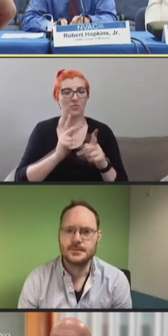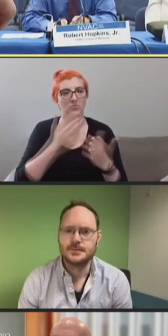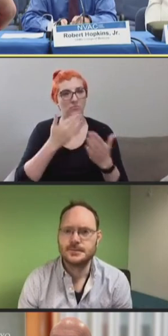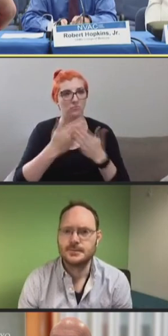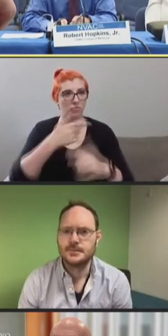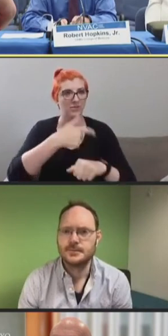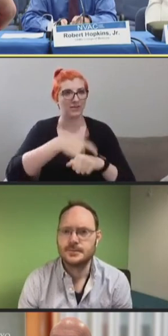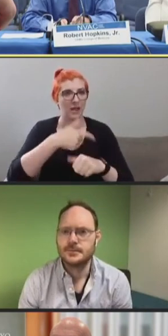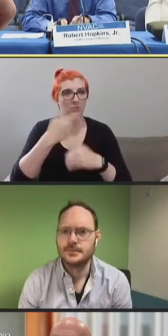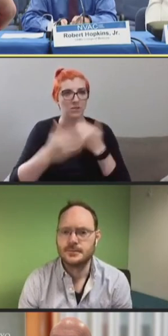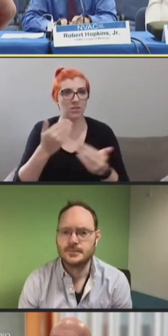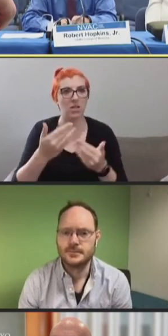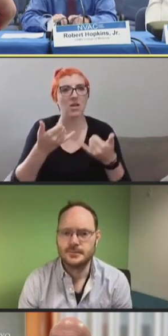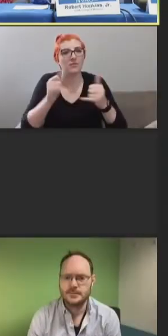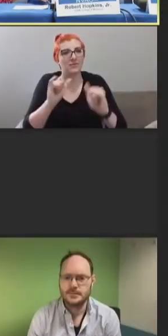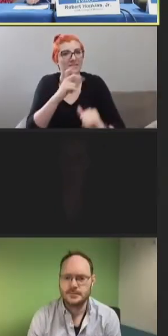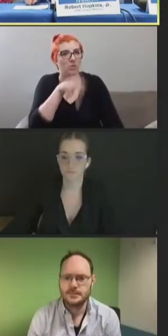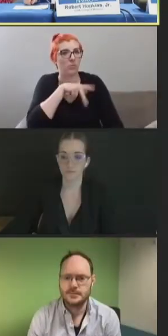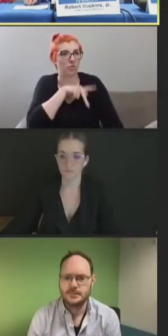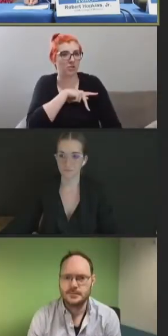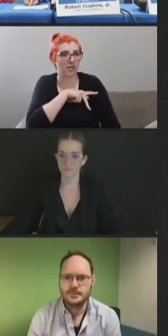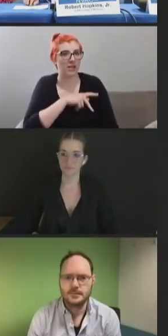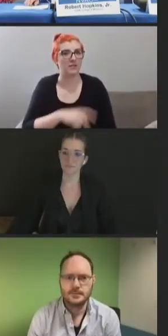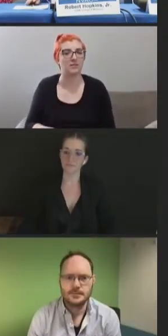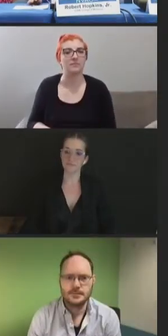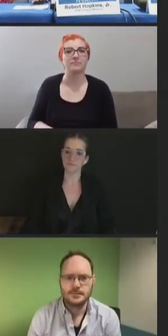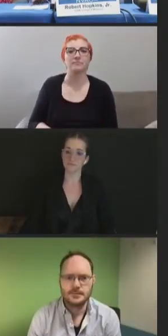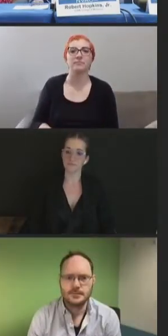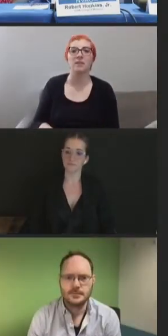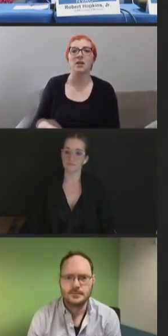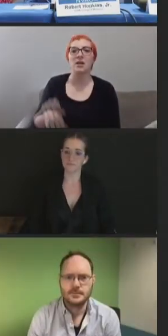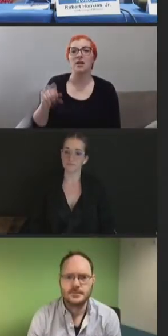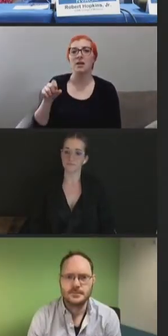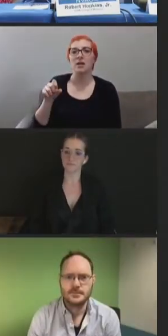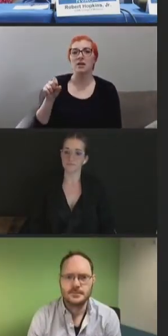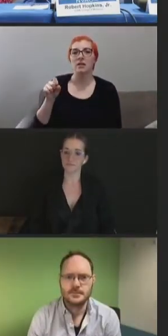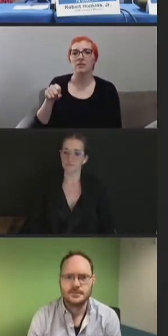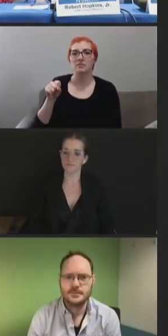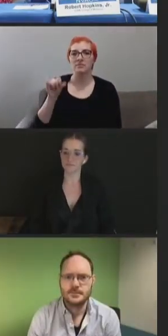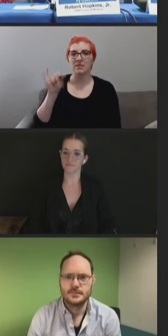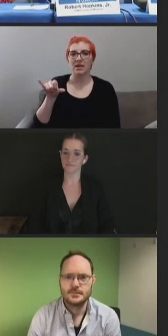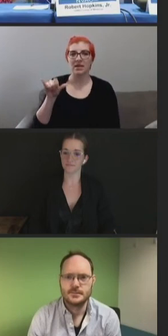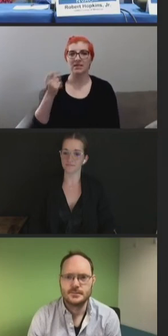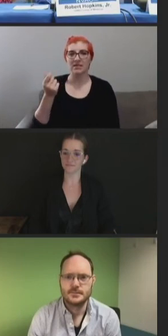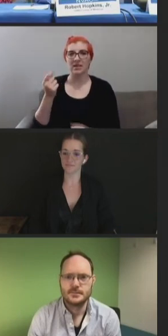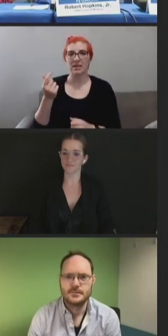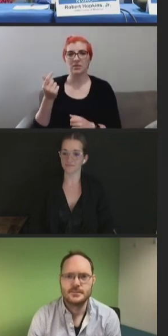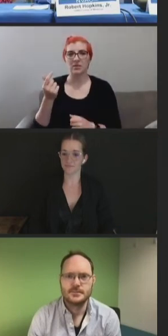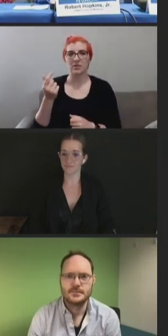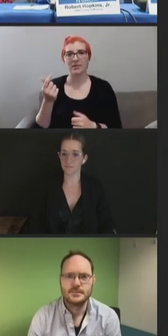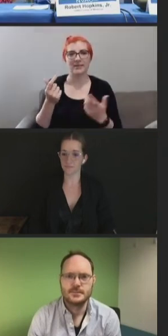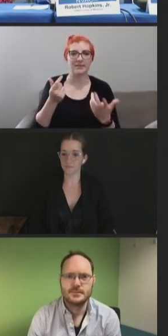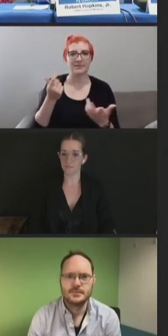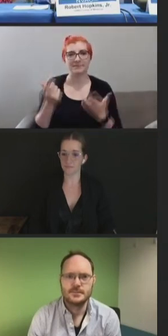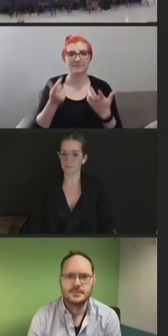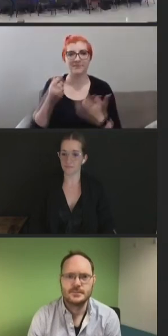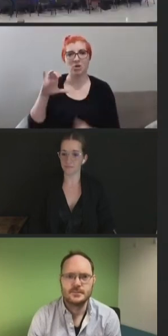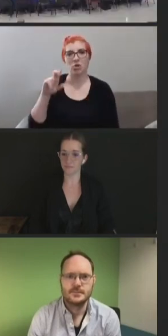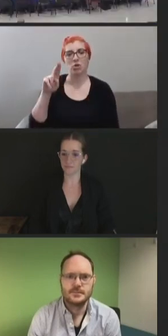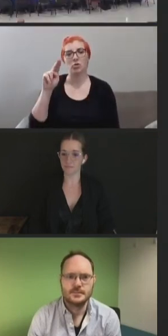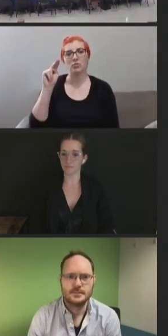in a personalized manner? Yeah, Bob, this is a little bit of the Kuhnian dilemma